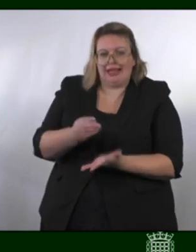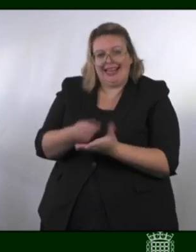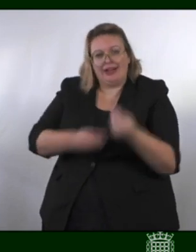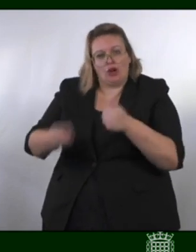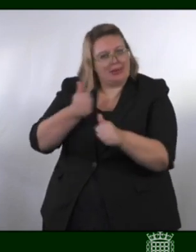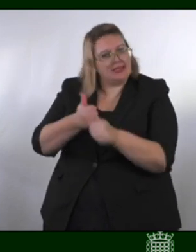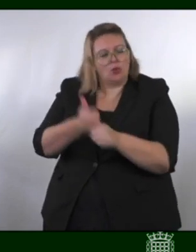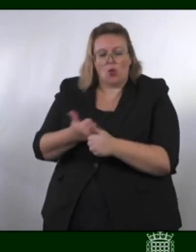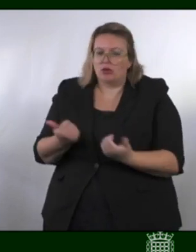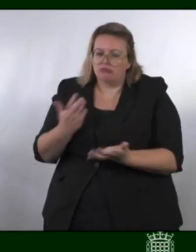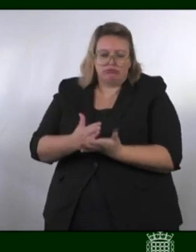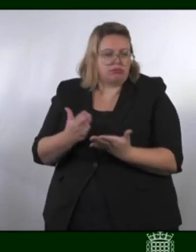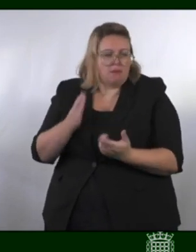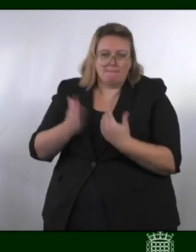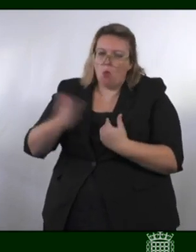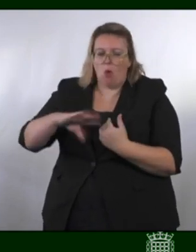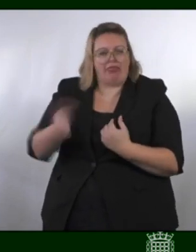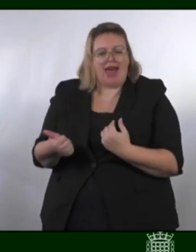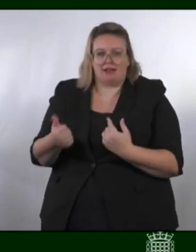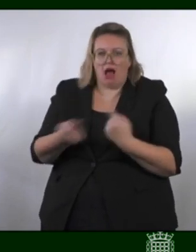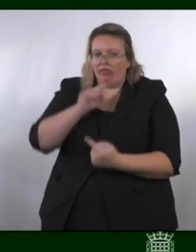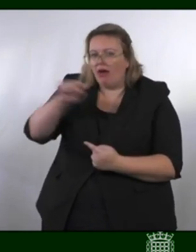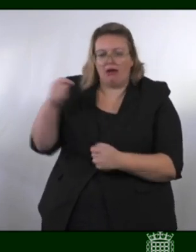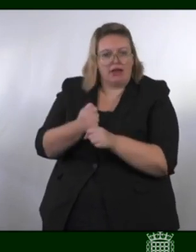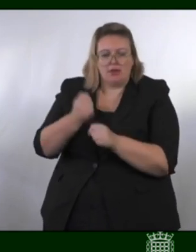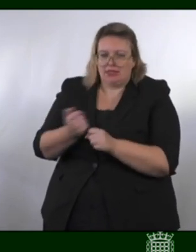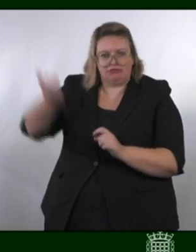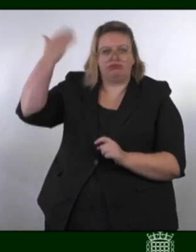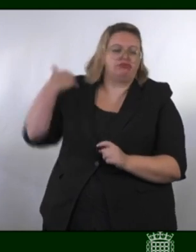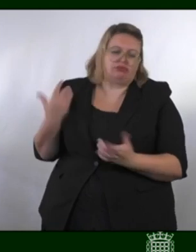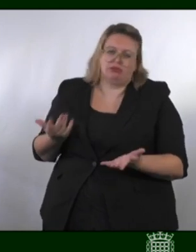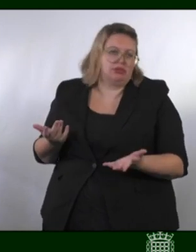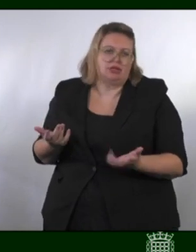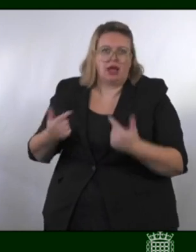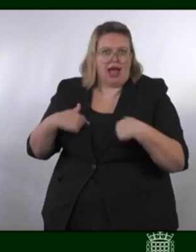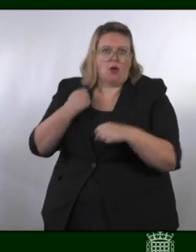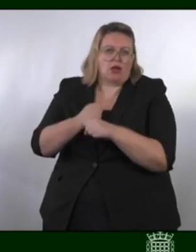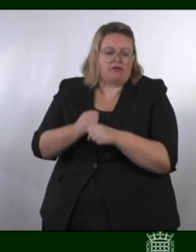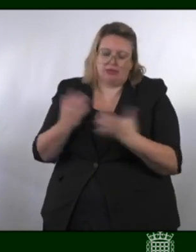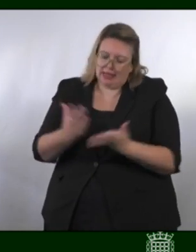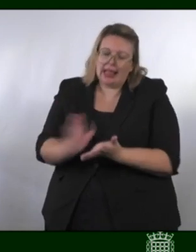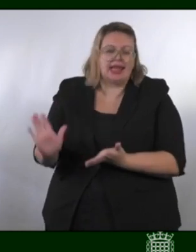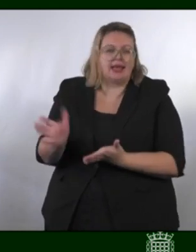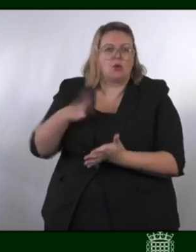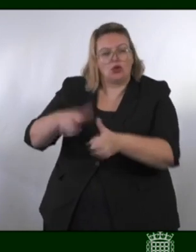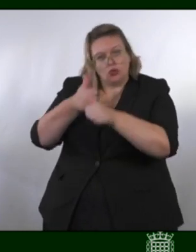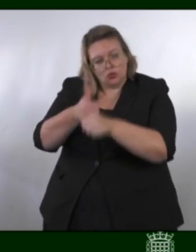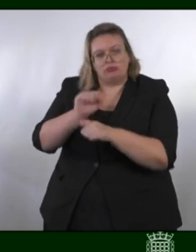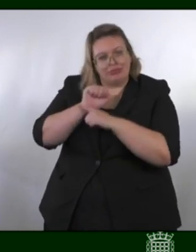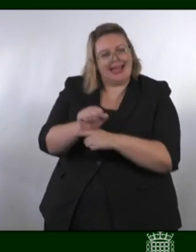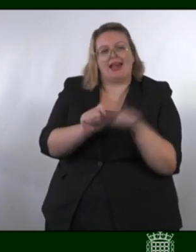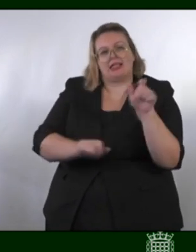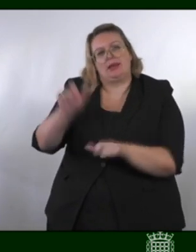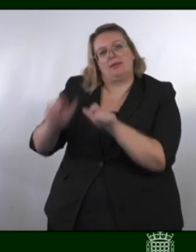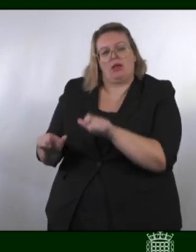recent months to businesses and to individuals. This government is very clear in its commitment to protect the health of this nation